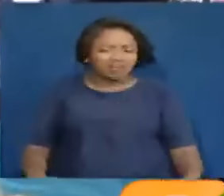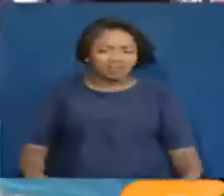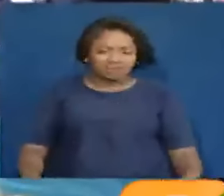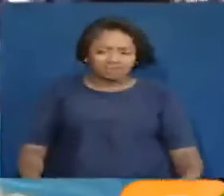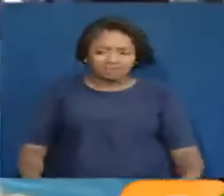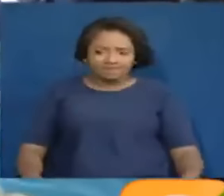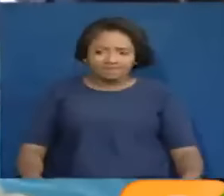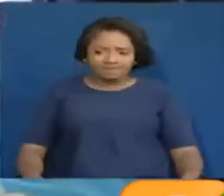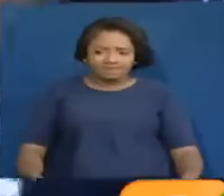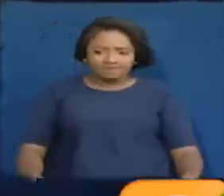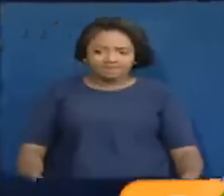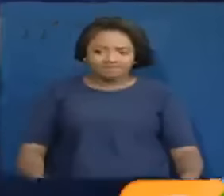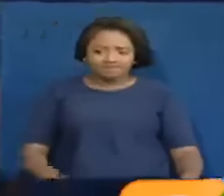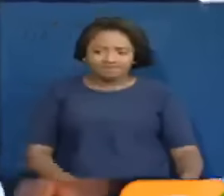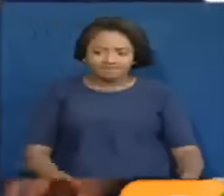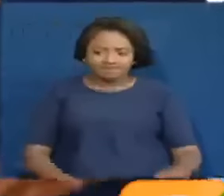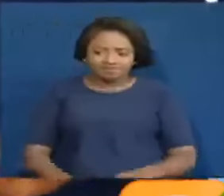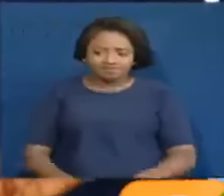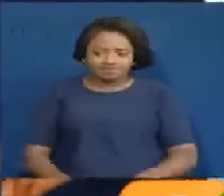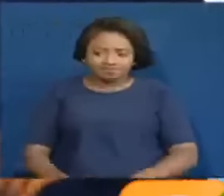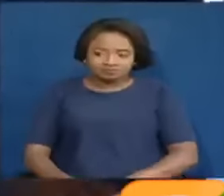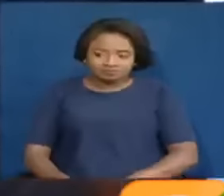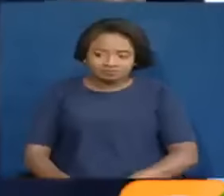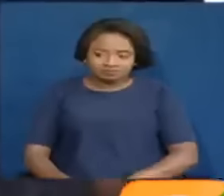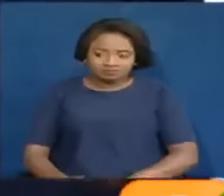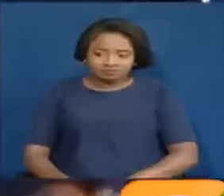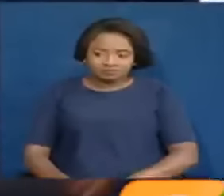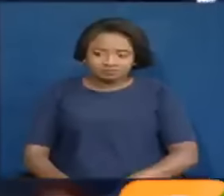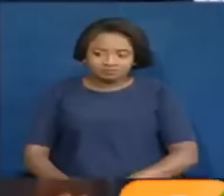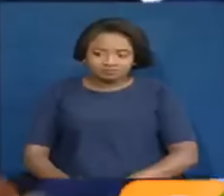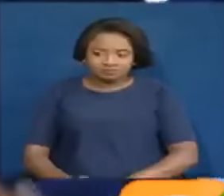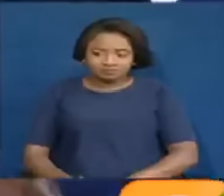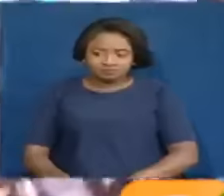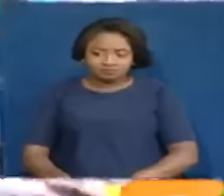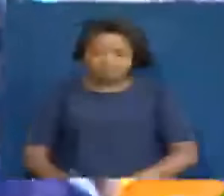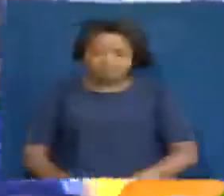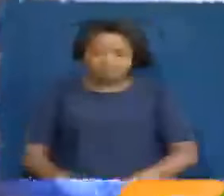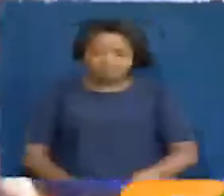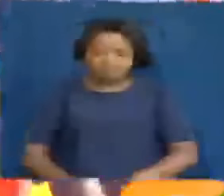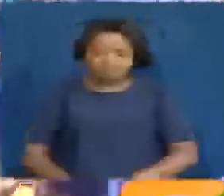With DAP Kenya being the latest party to declare intent to leave the Azimio la Umoja coalition,